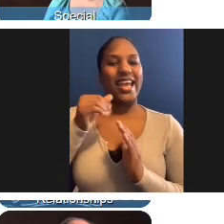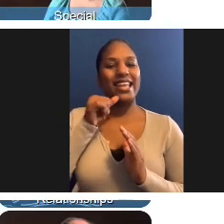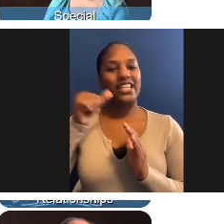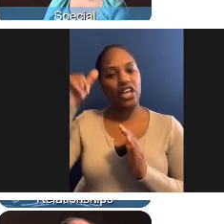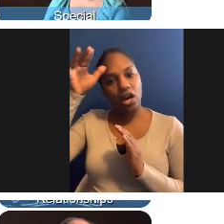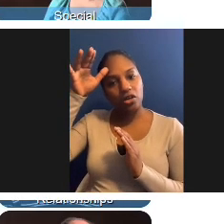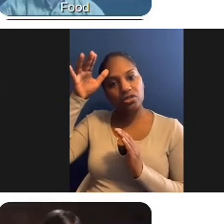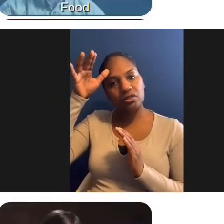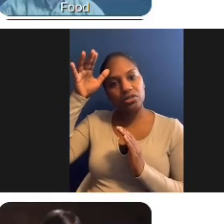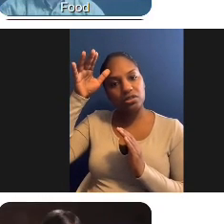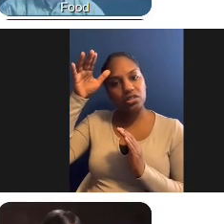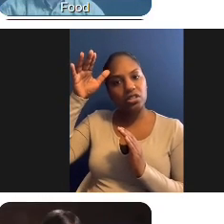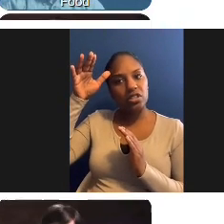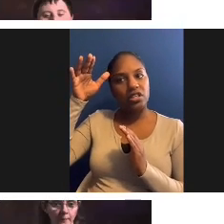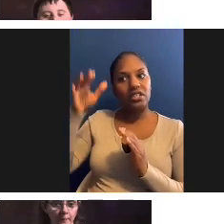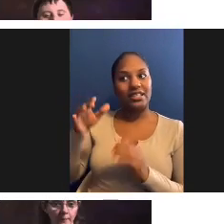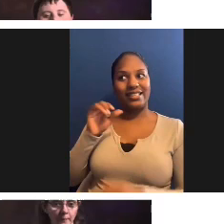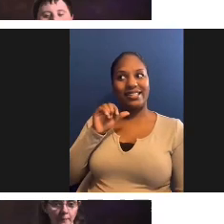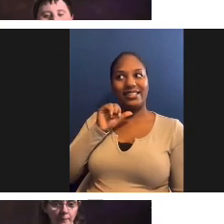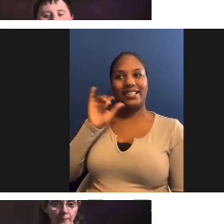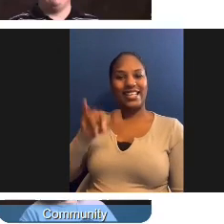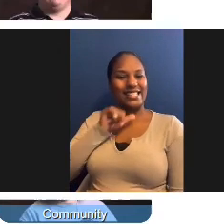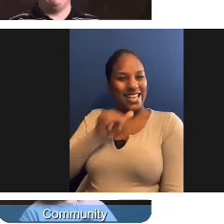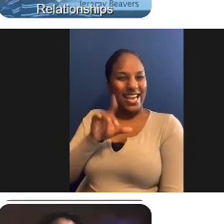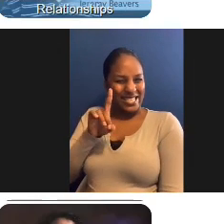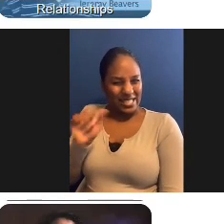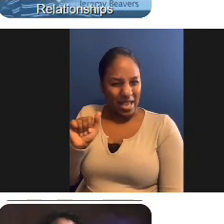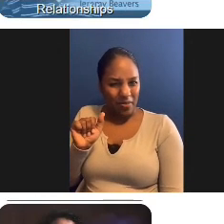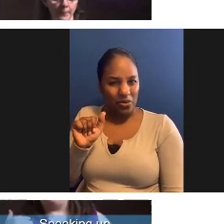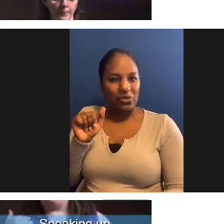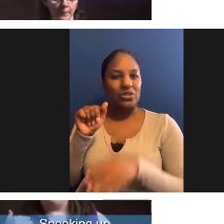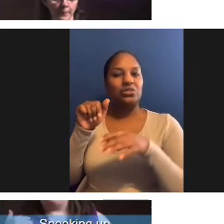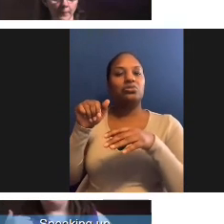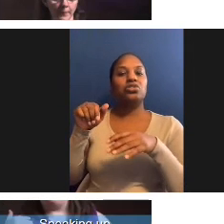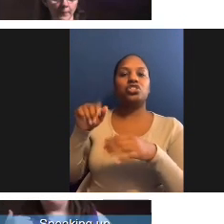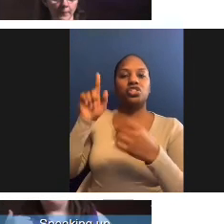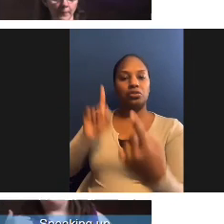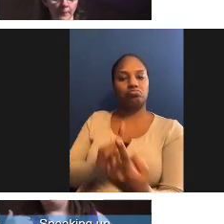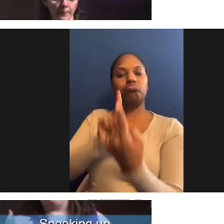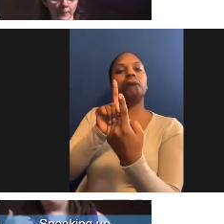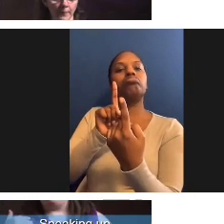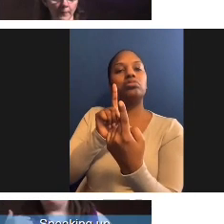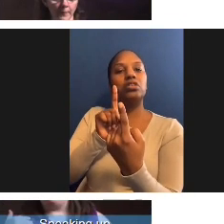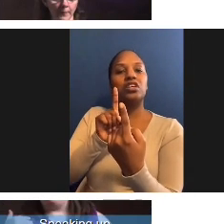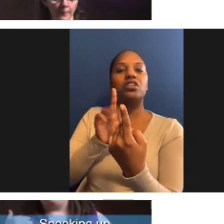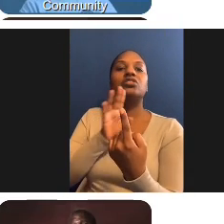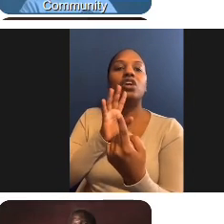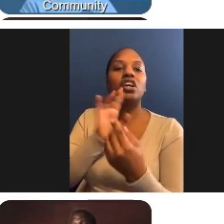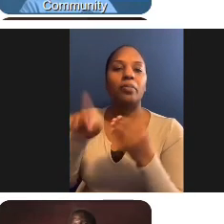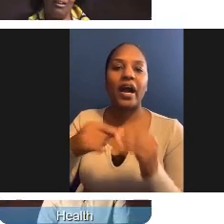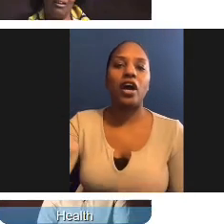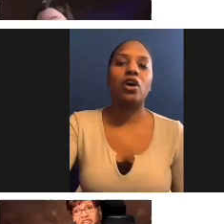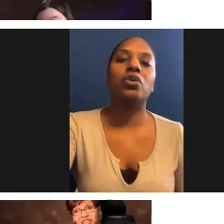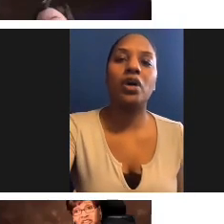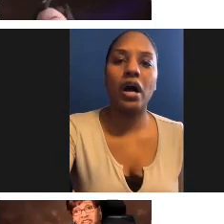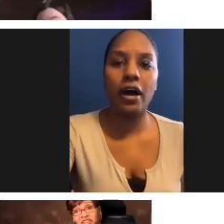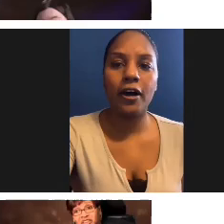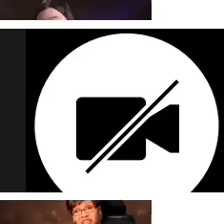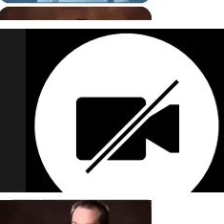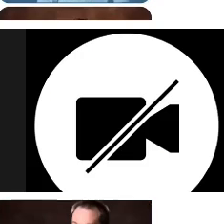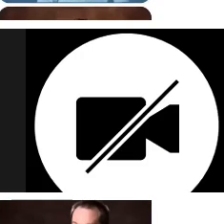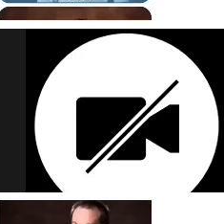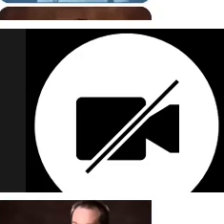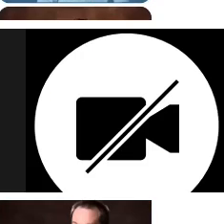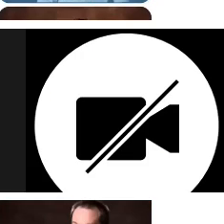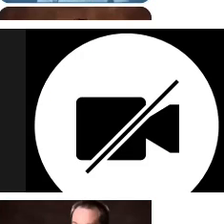adults, non-disabled folks, to talk to you about being your own self-advocate, but